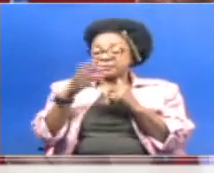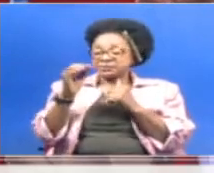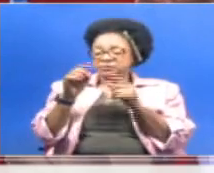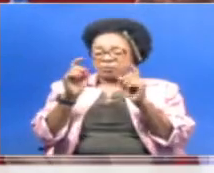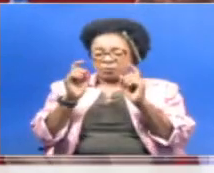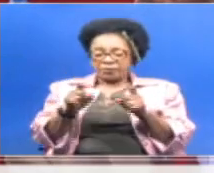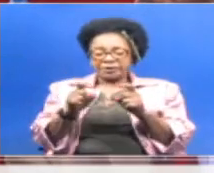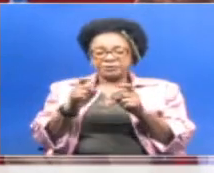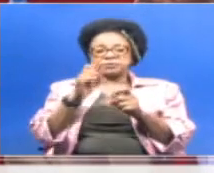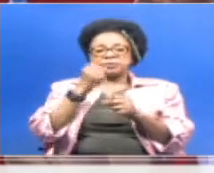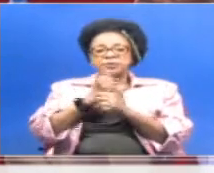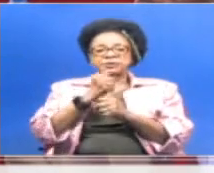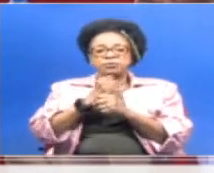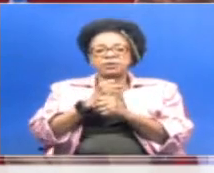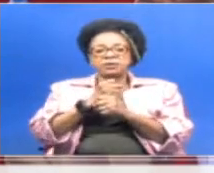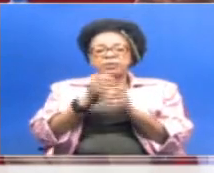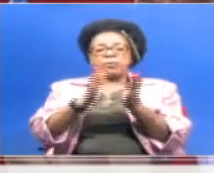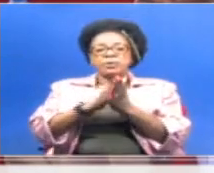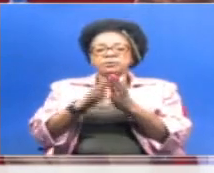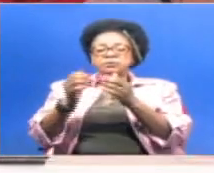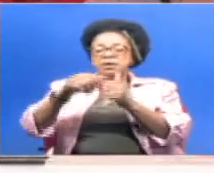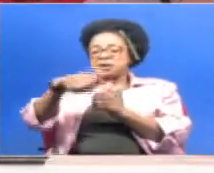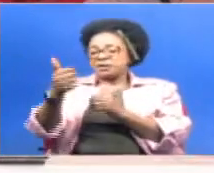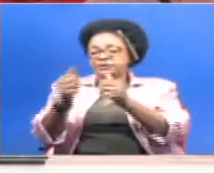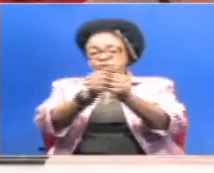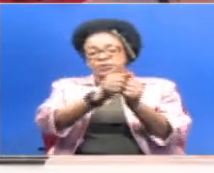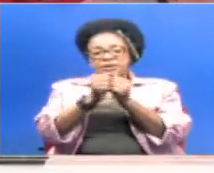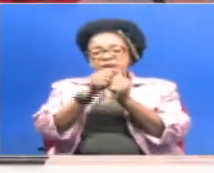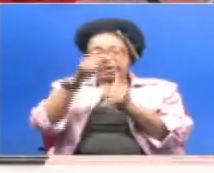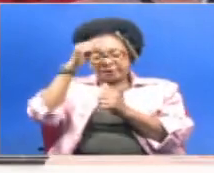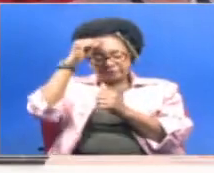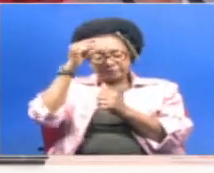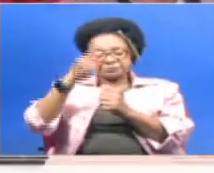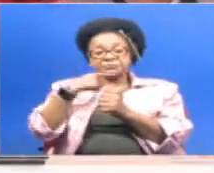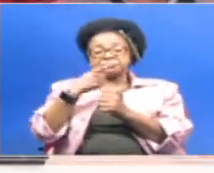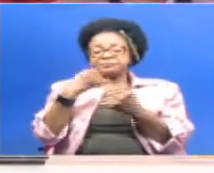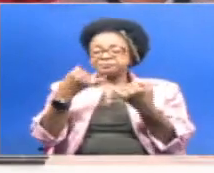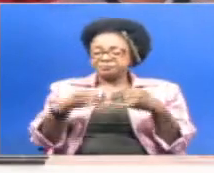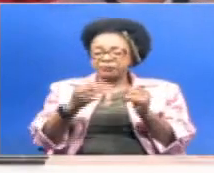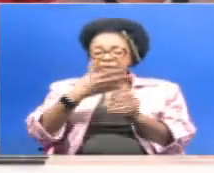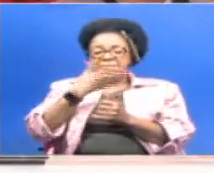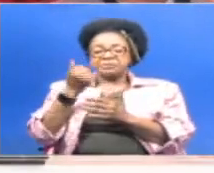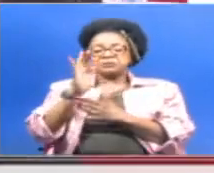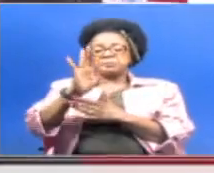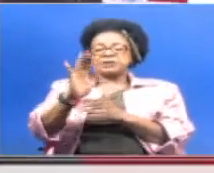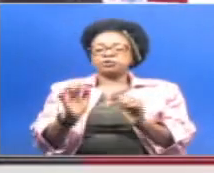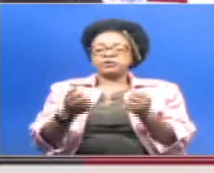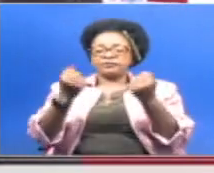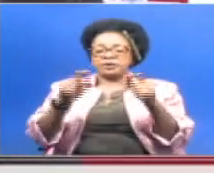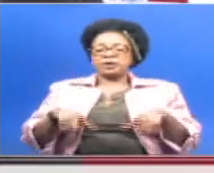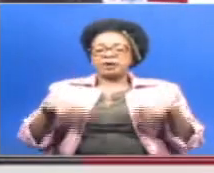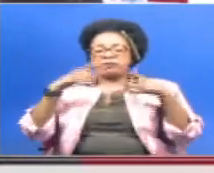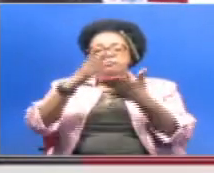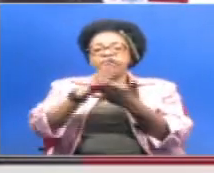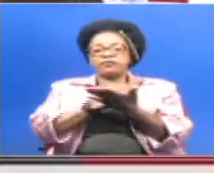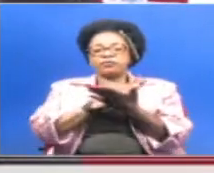kufanya kazi kwa pamoja. Serikali ikisema itajaribu iwezekanavyo kuokoa maisha kabla ya janga.